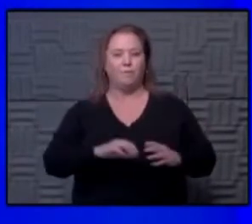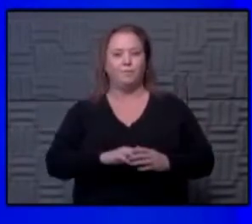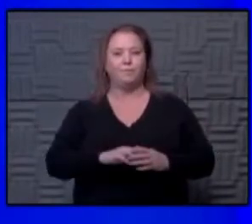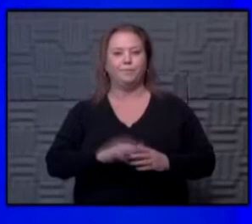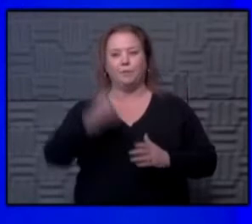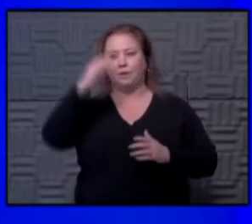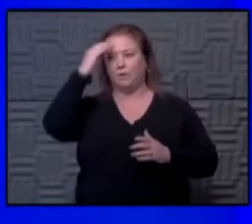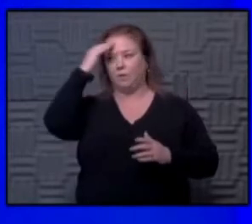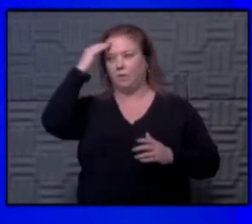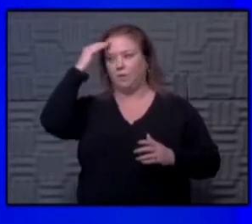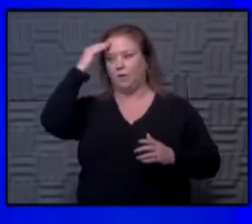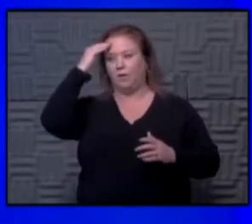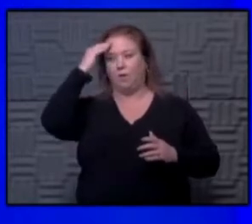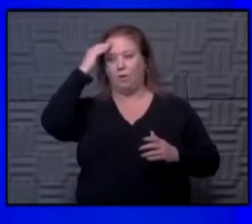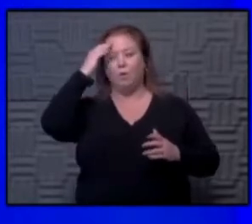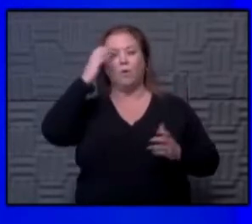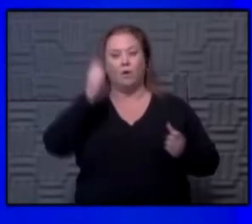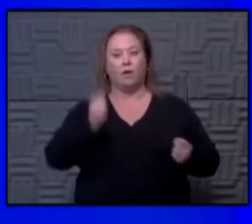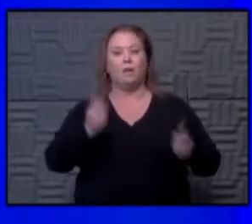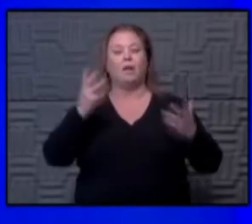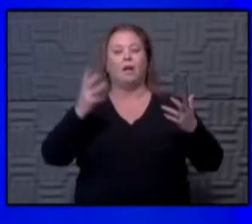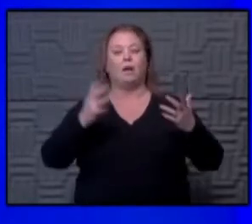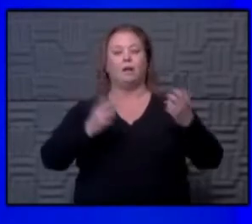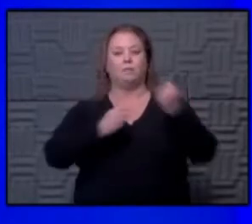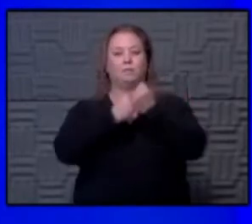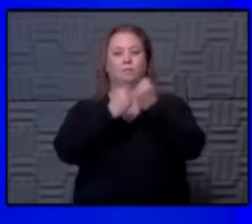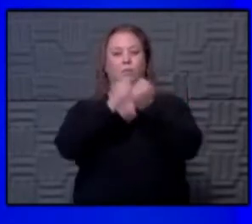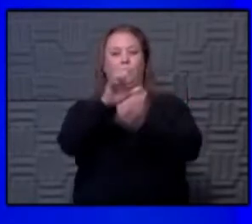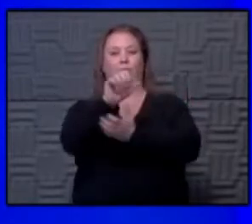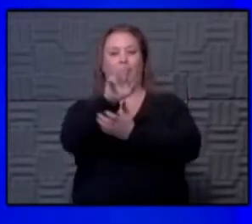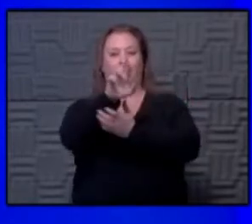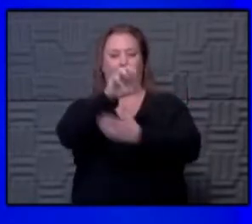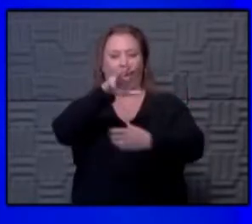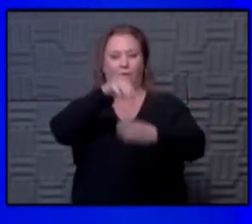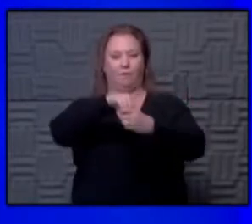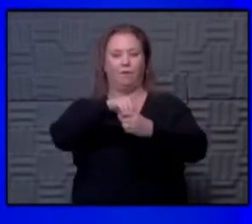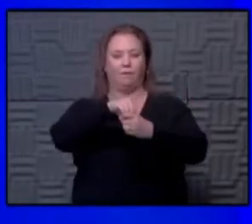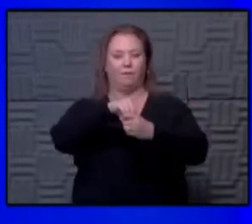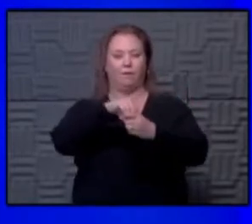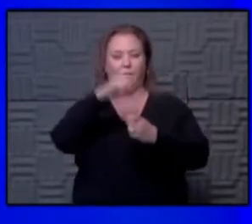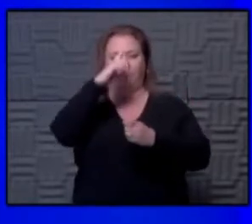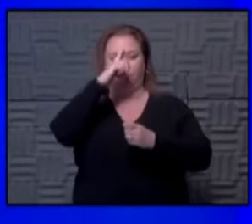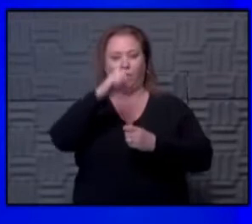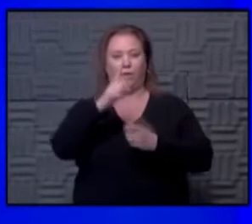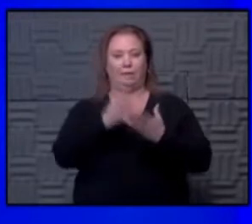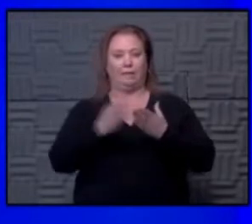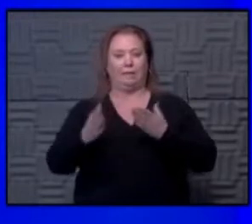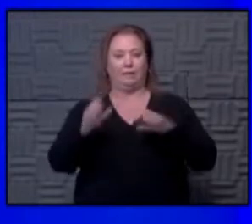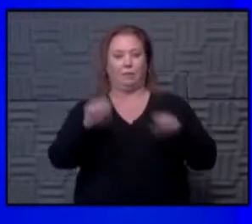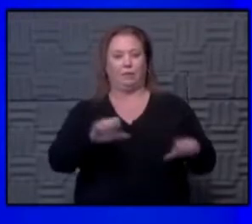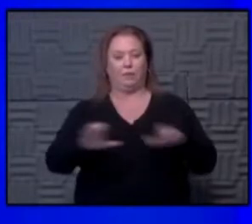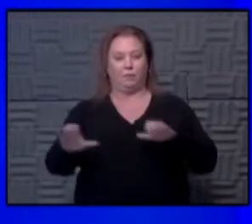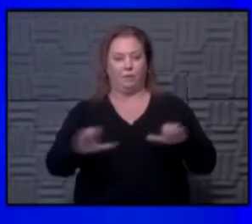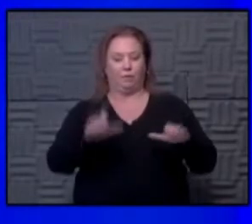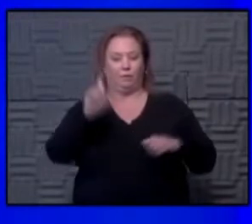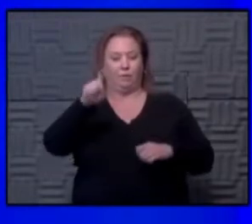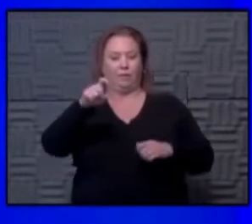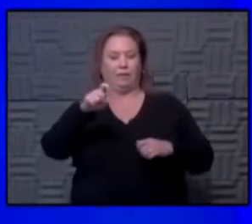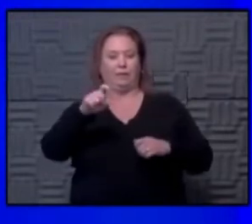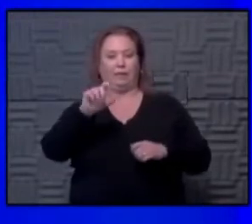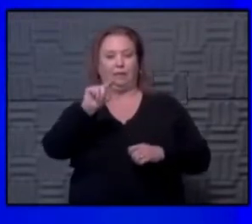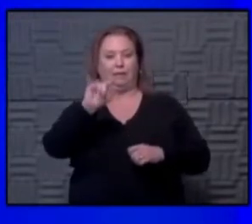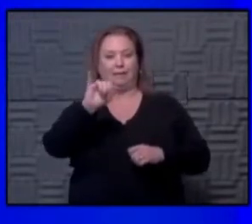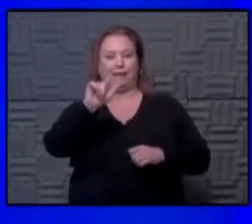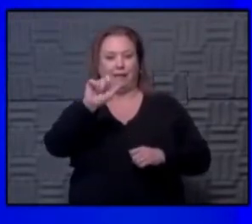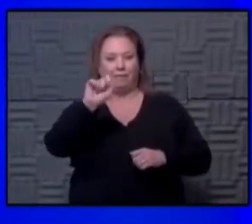We know that there is a lot of supportive care involved in that, as far as things that you can do, if you need to take the